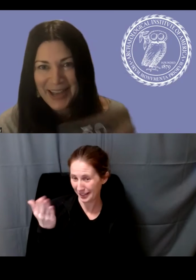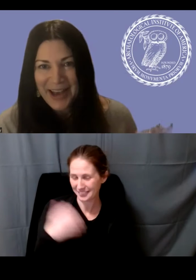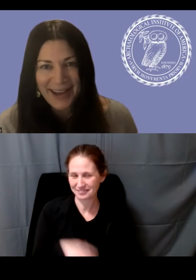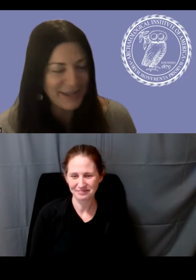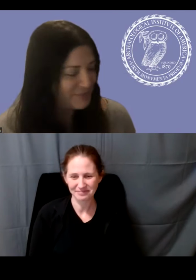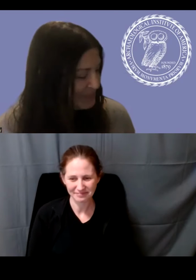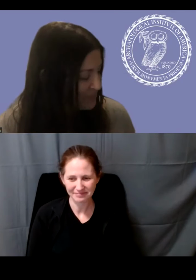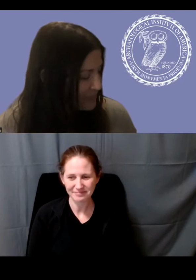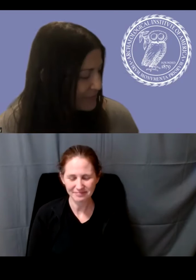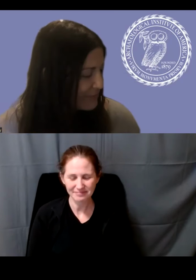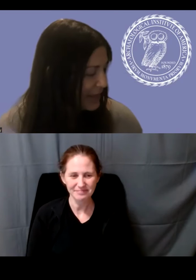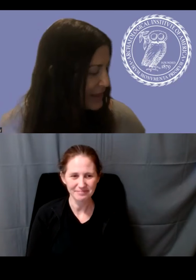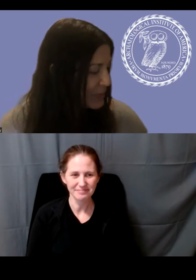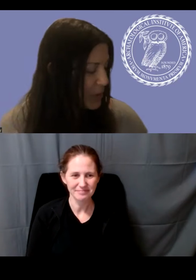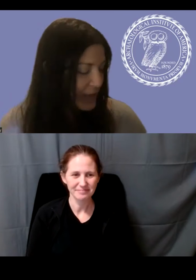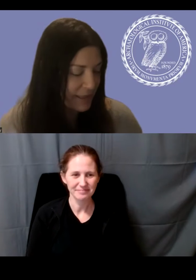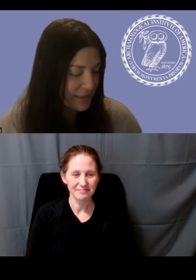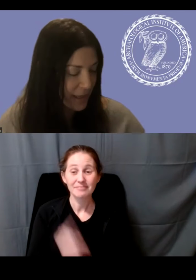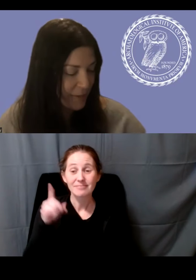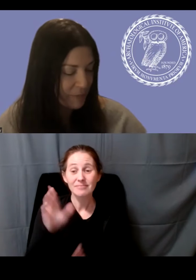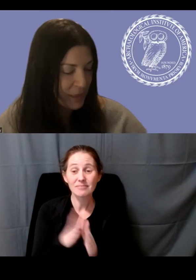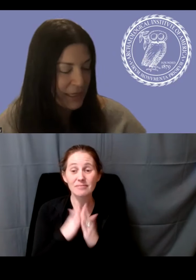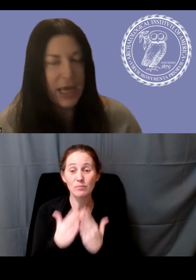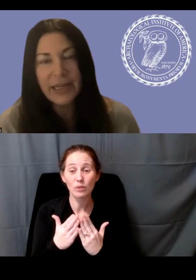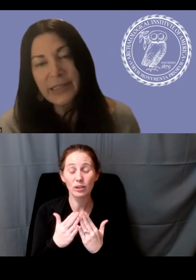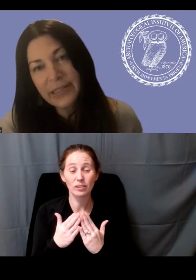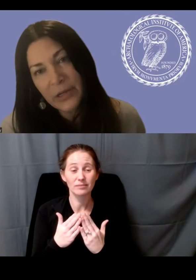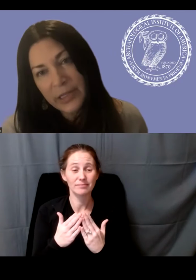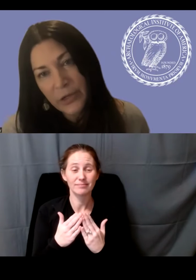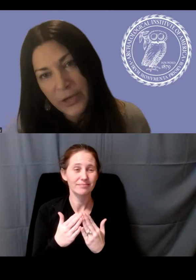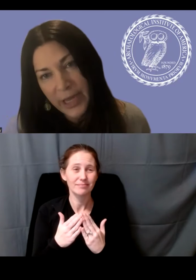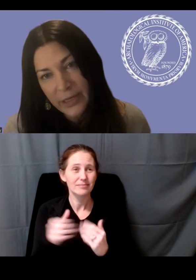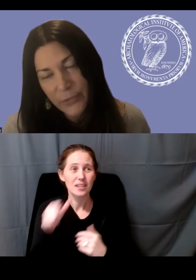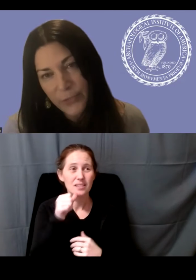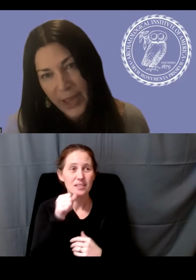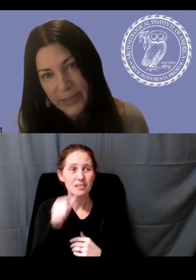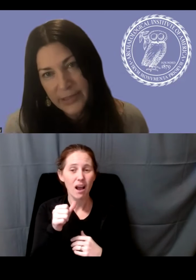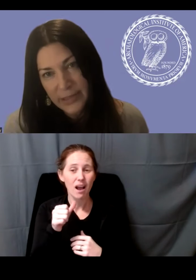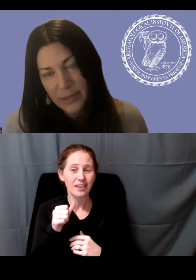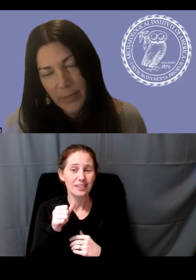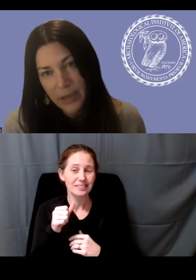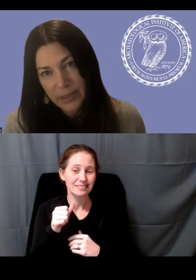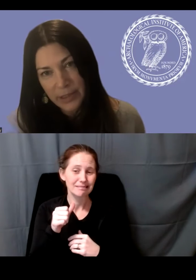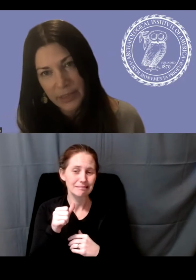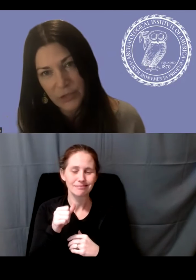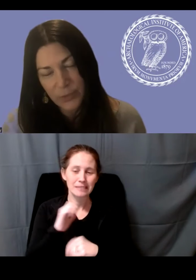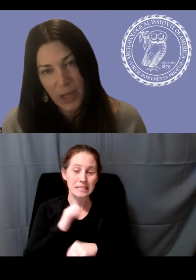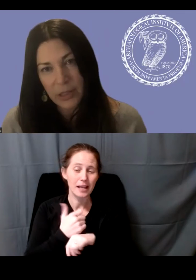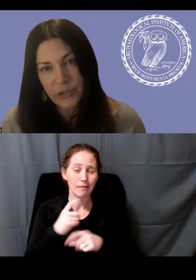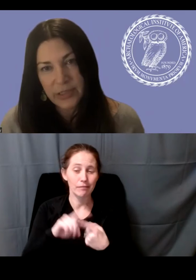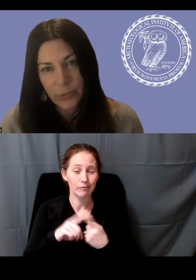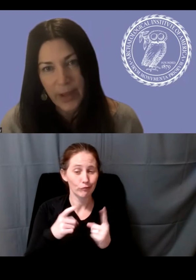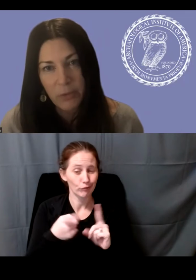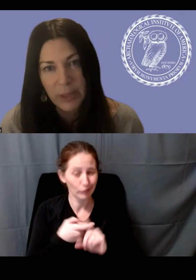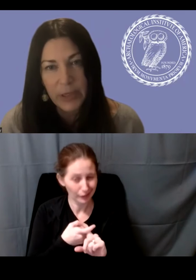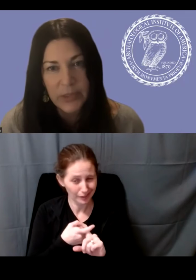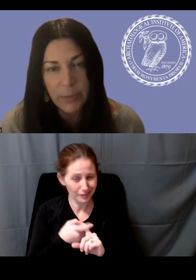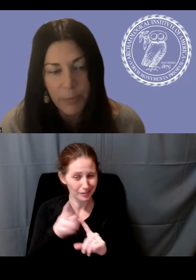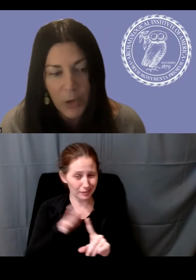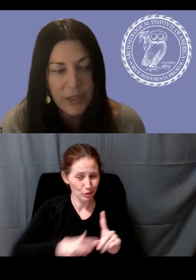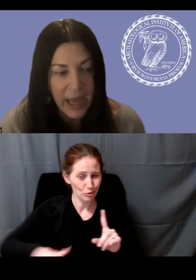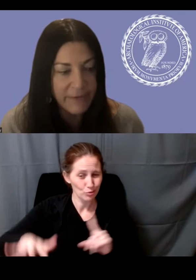me. This book has not necessarily created friends among Egyptologists around